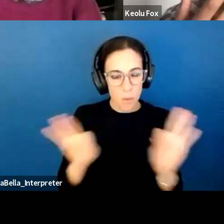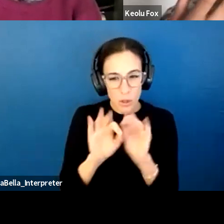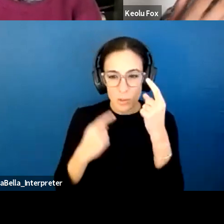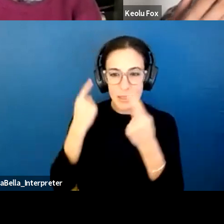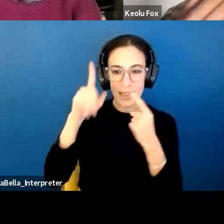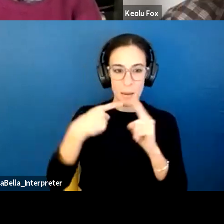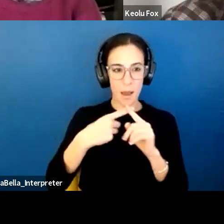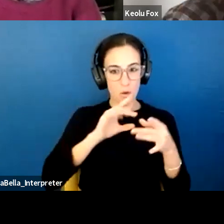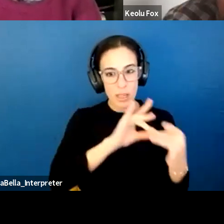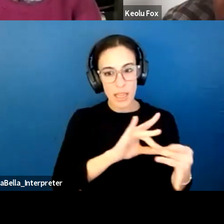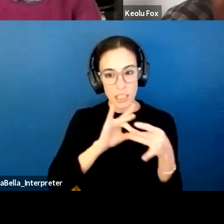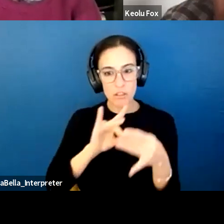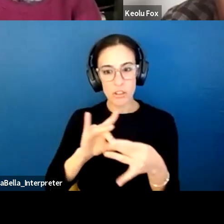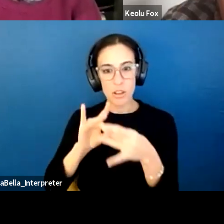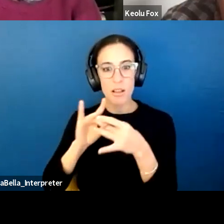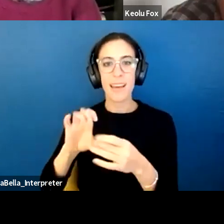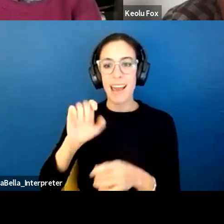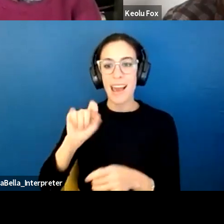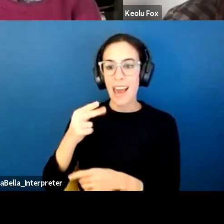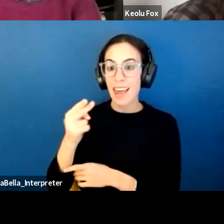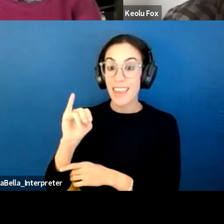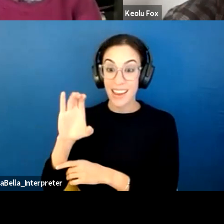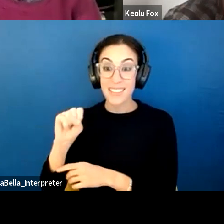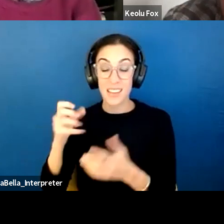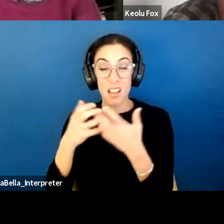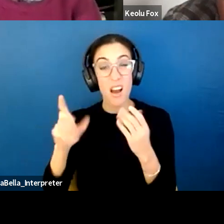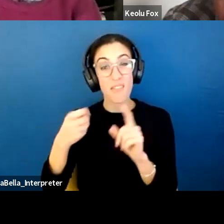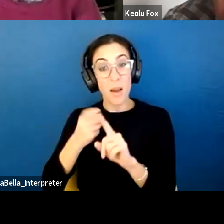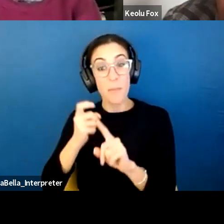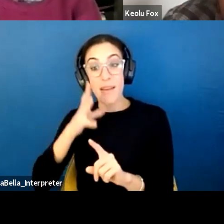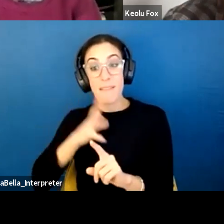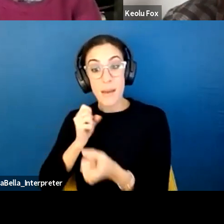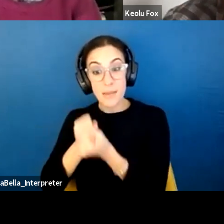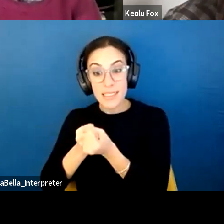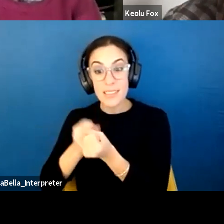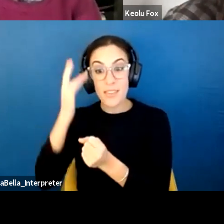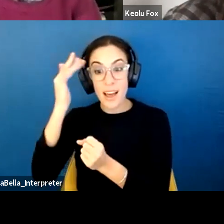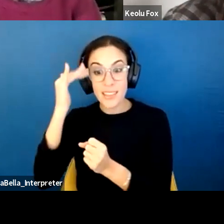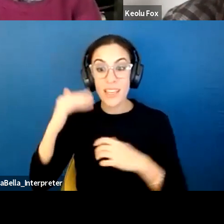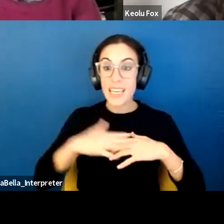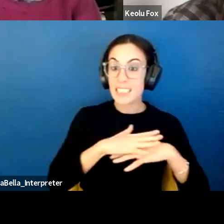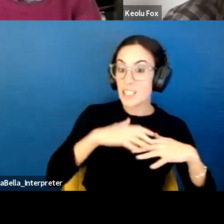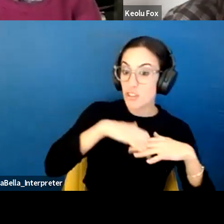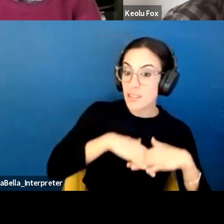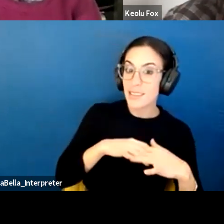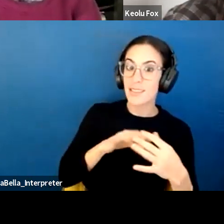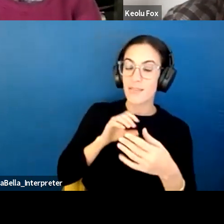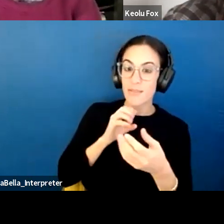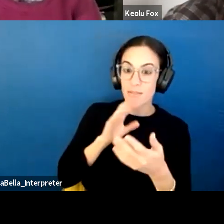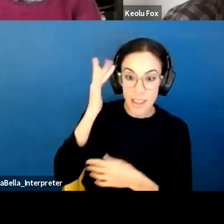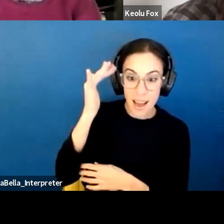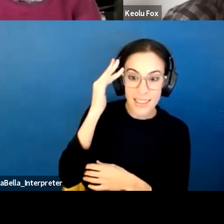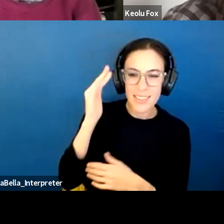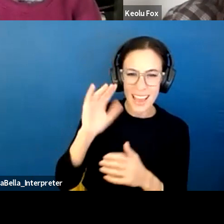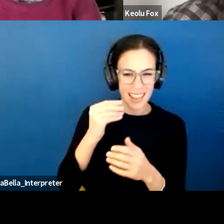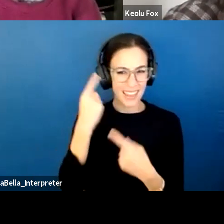ethics. Much coming from sort of feminist philosophy and sort of indigenous philosophies as well, thinking about relation and how we are in